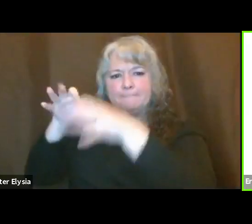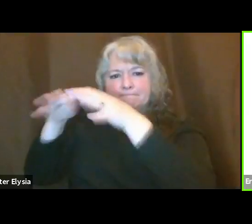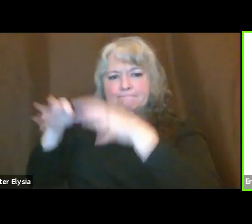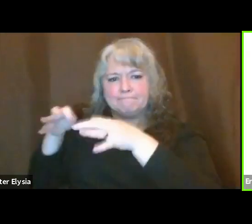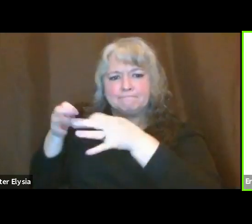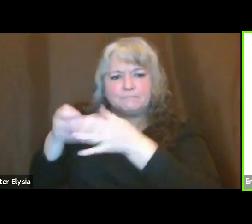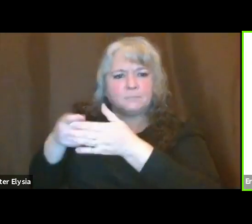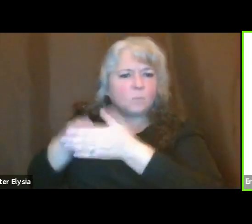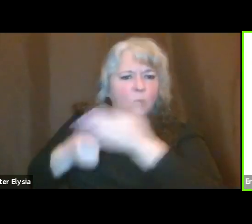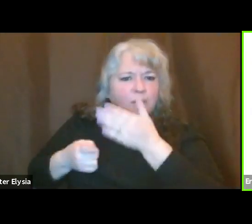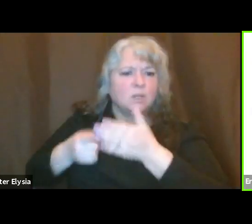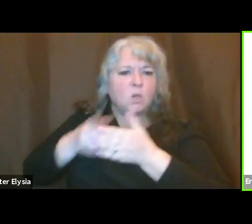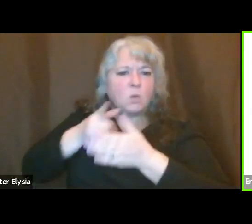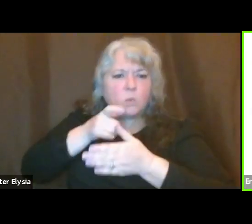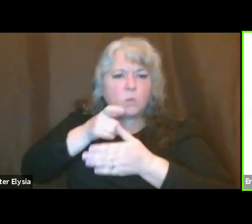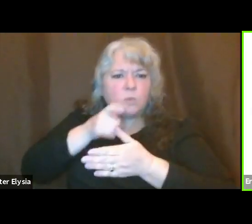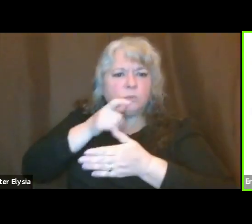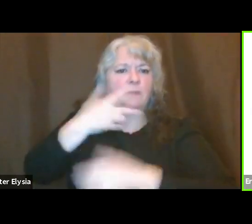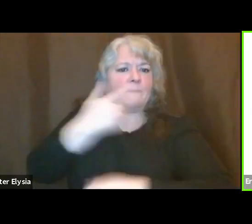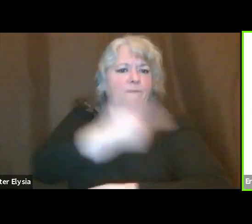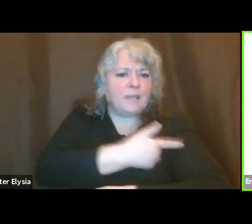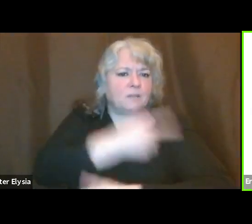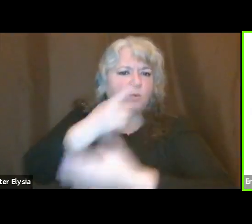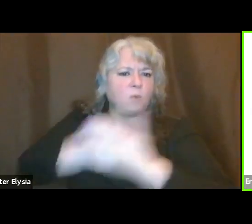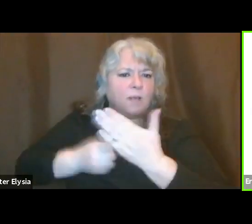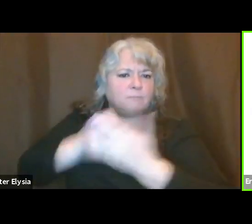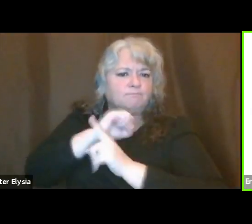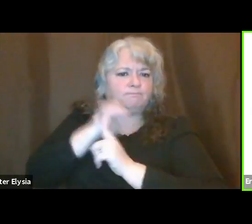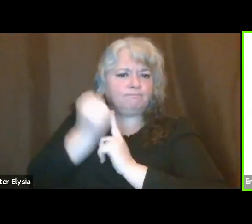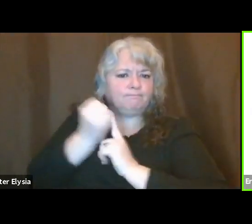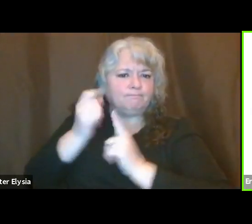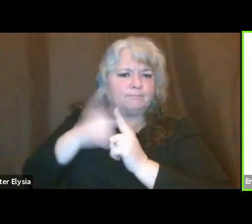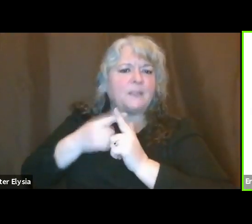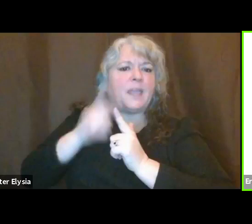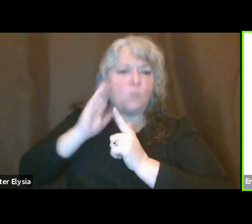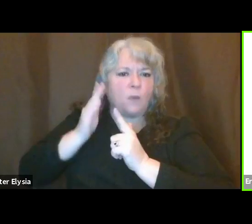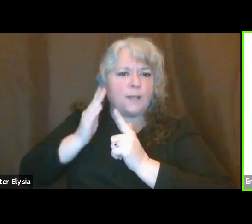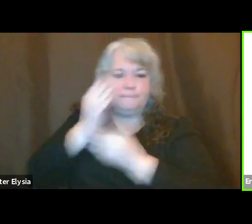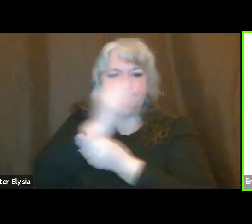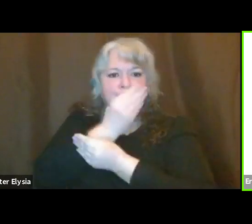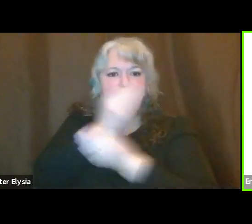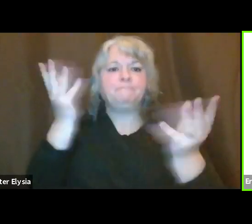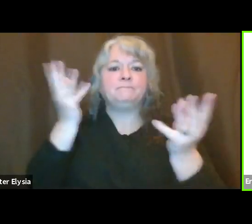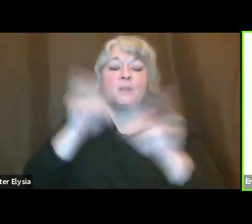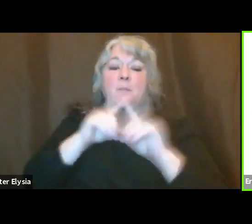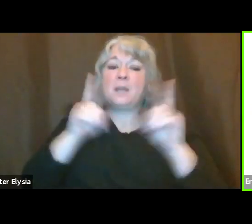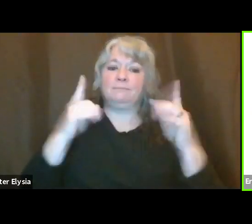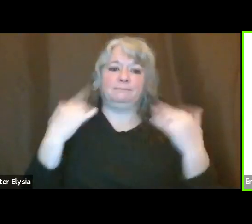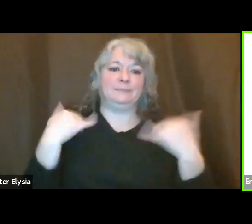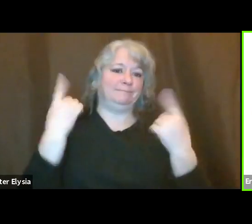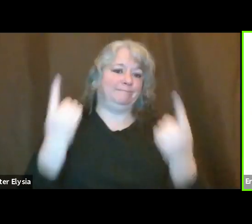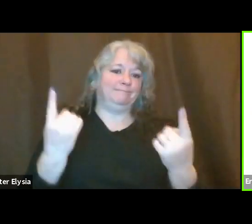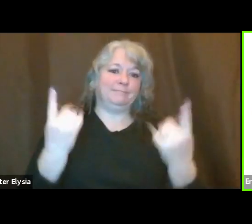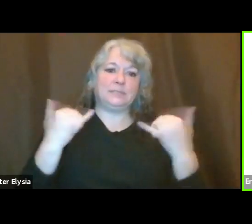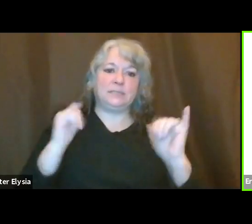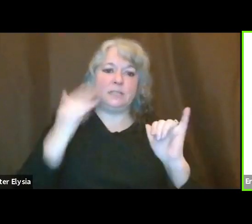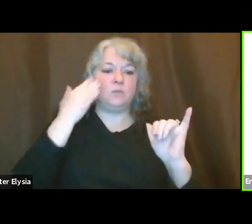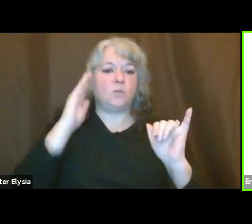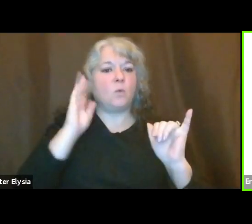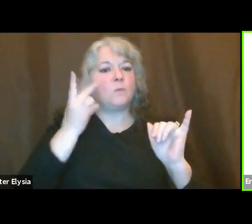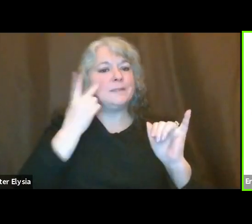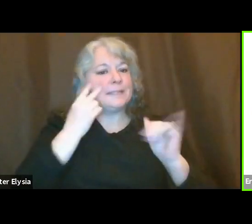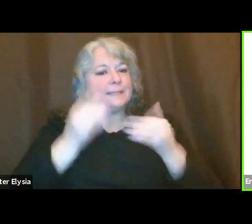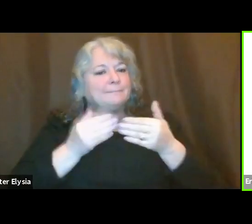be vaccinated with what conditions. We'll be able to roll that out, but I don't think enough is known yet exactly how that's going to play out over the next couple of